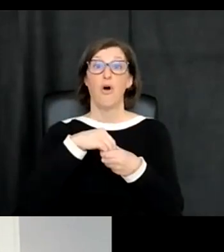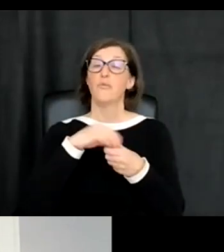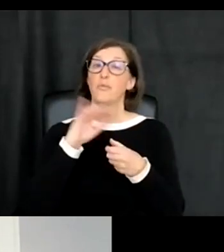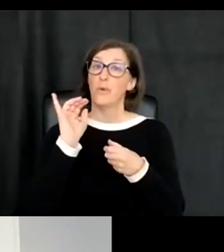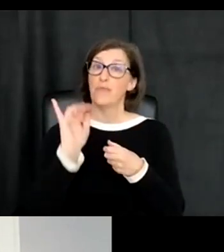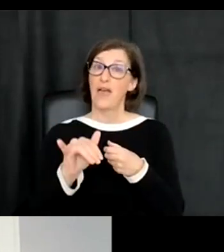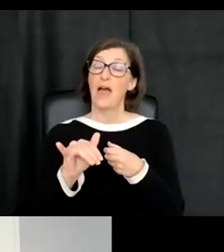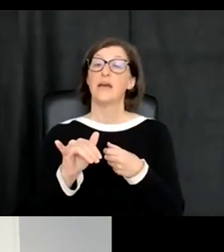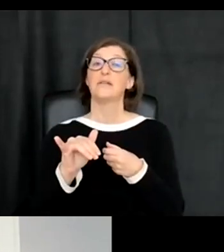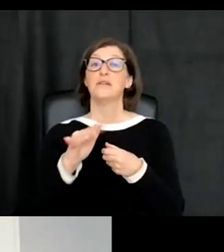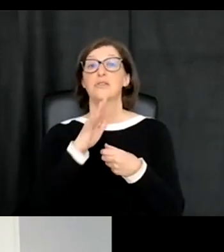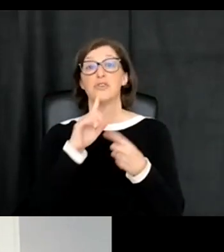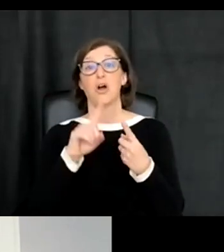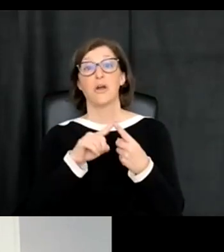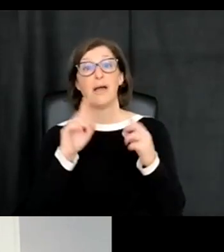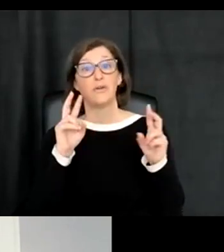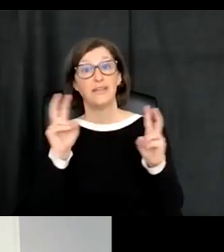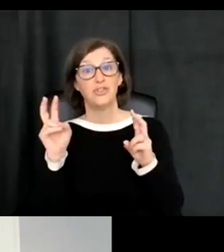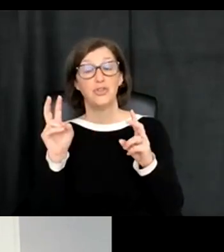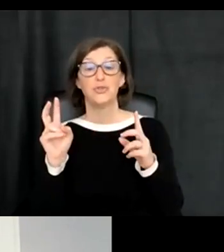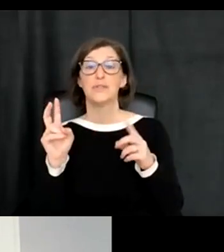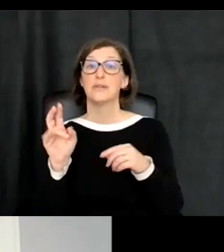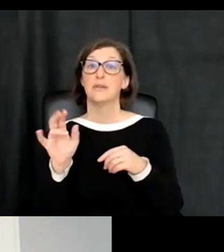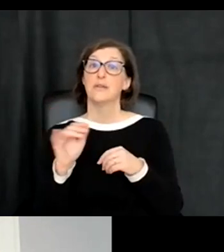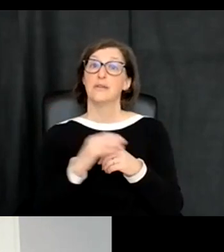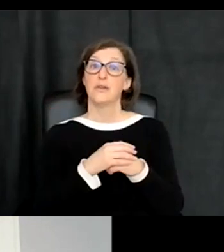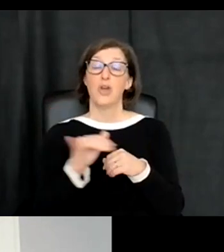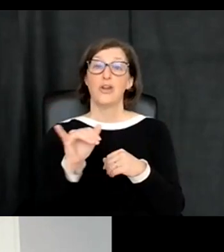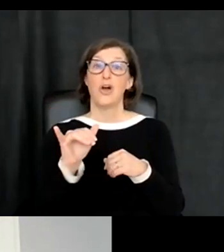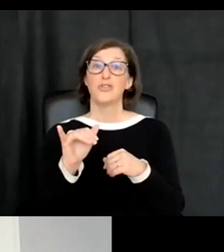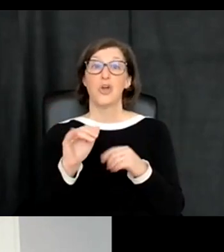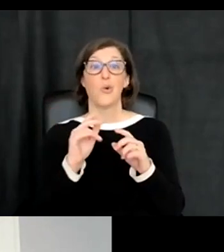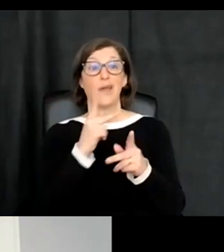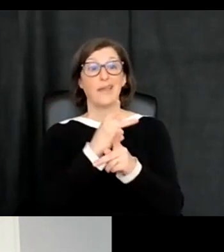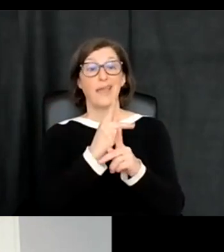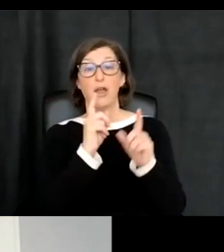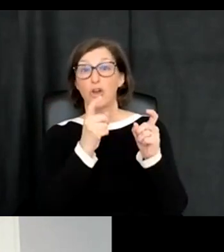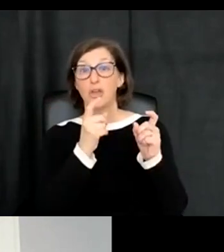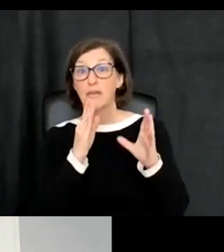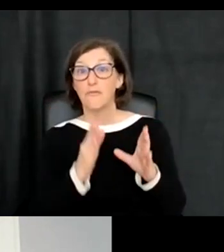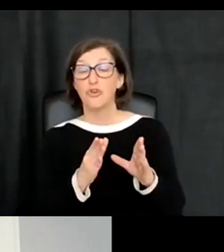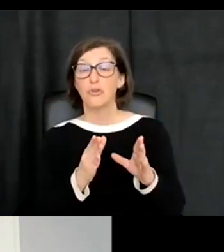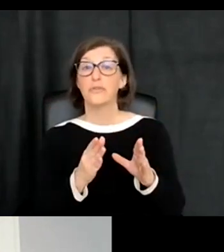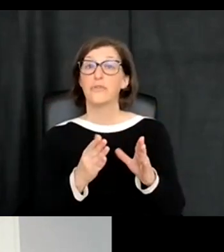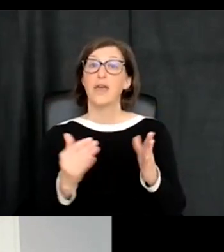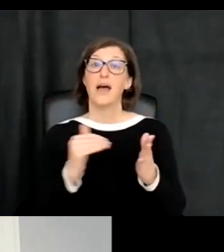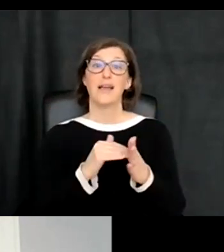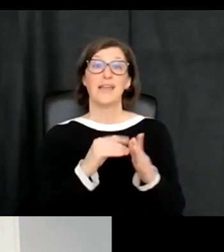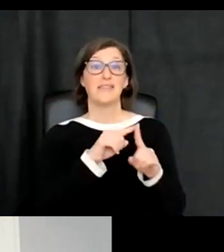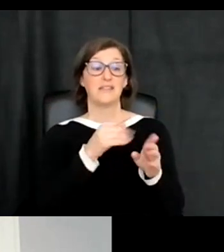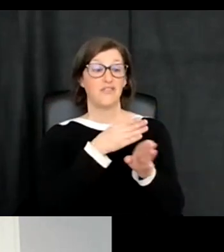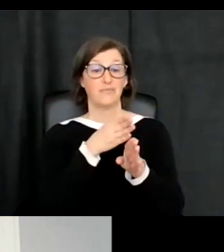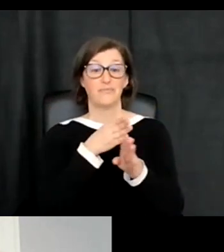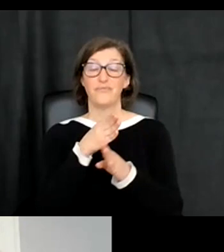to talk about issues about, as well as caregivers, again, the different cadres through